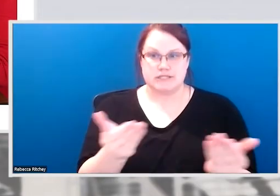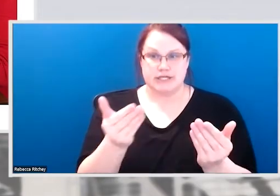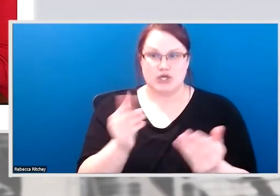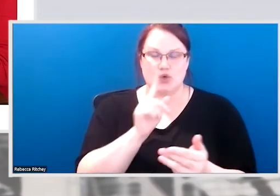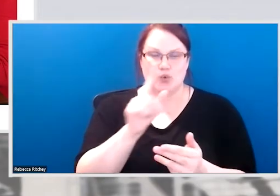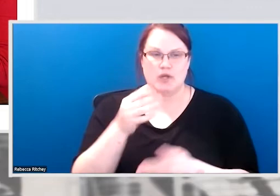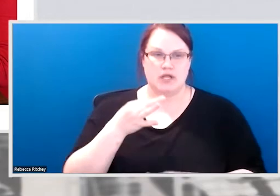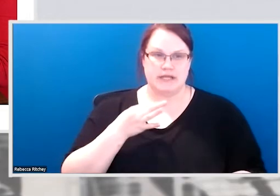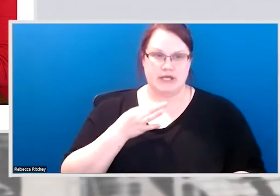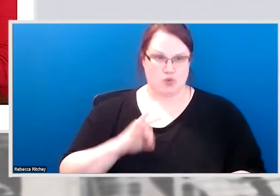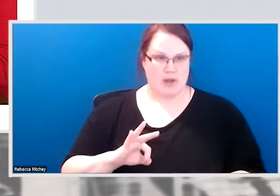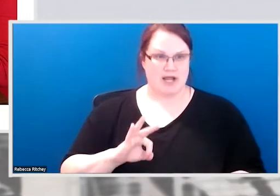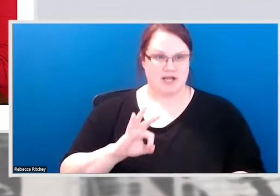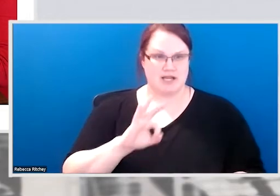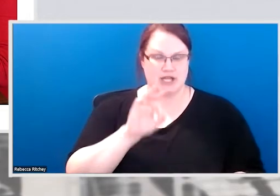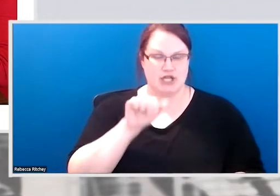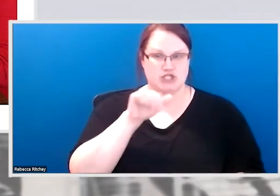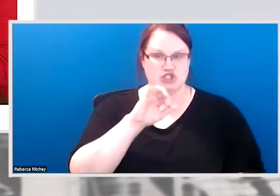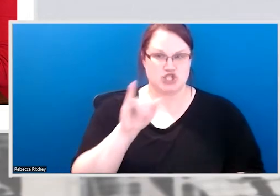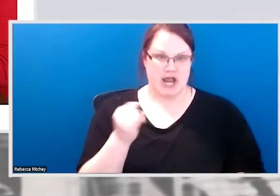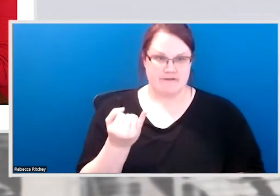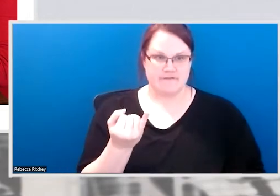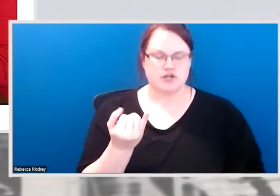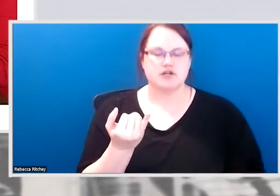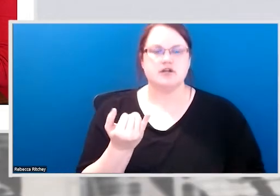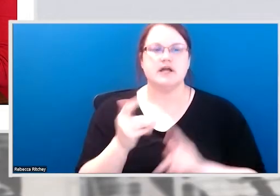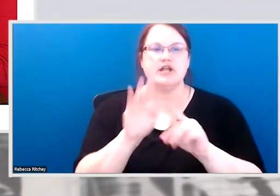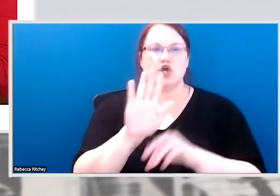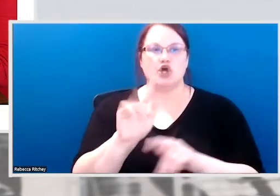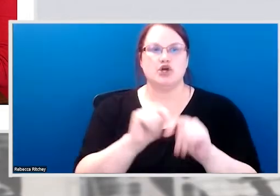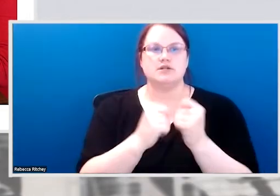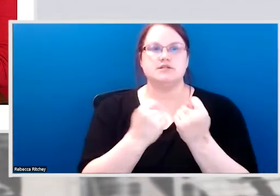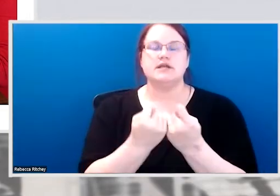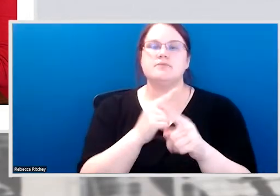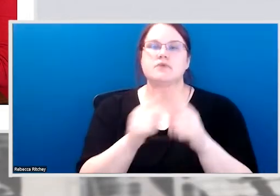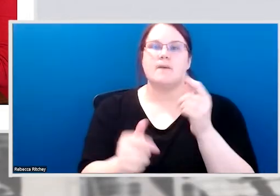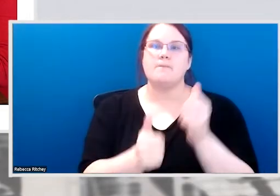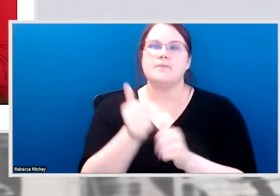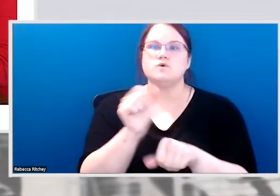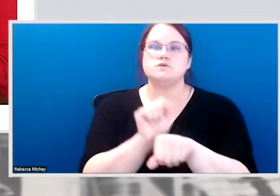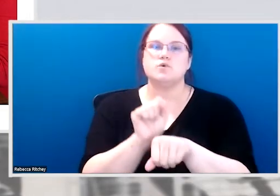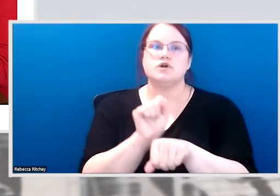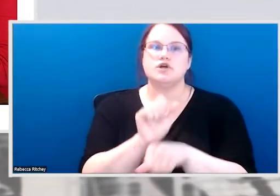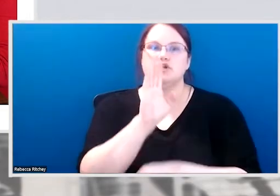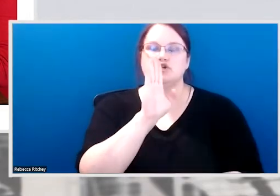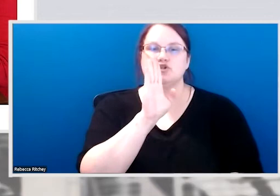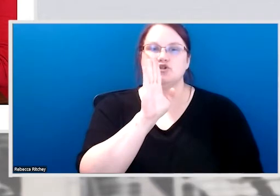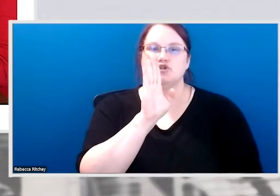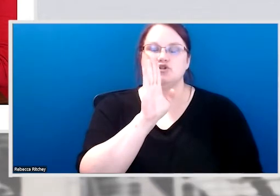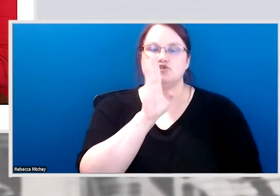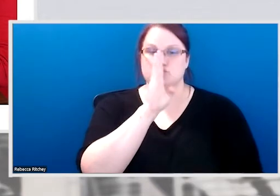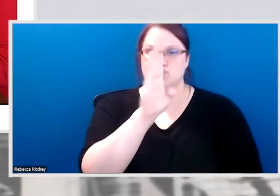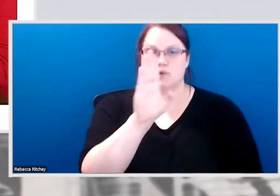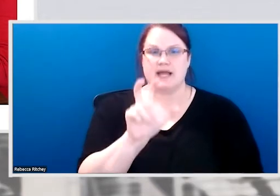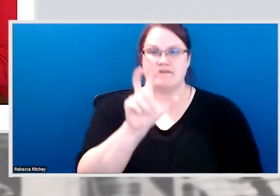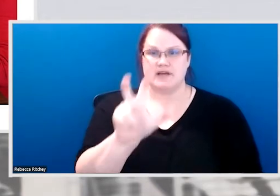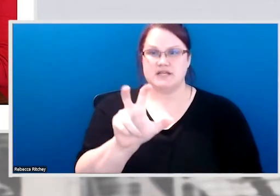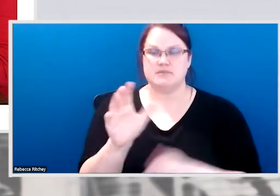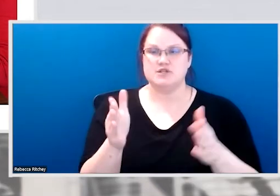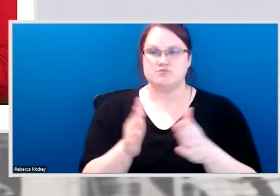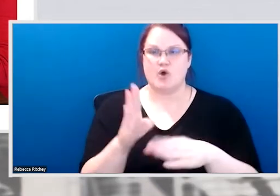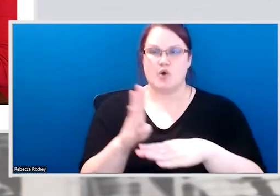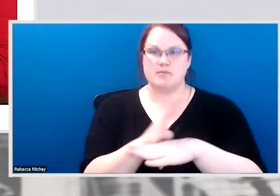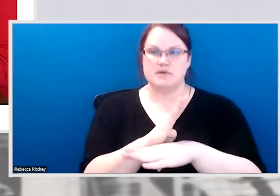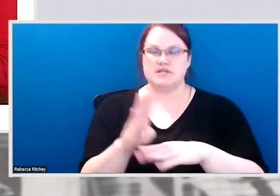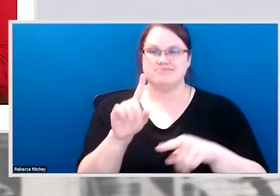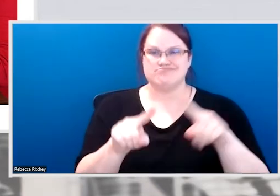to Jennifer and Jennifer's team. But a significant bulk of our work is direct investment in small businesses. We have a variety of tools